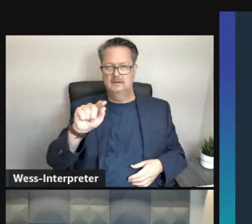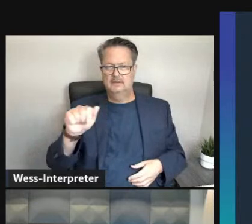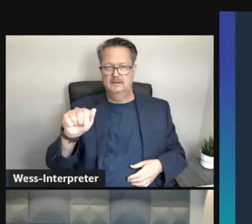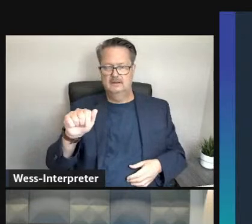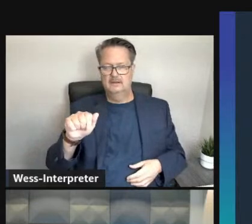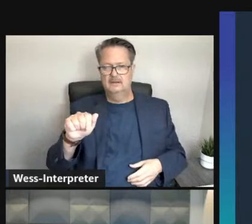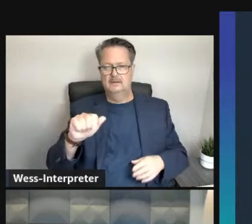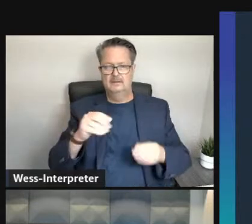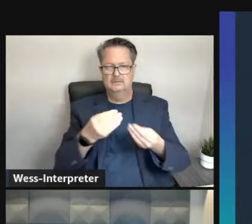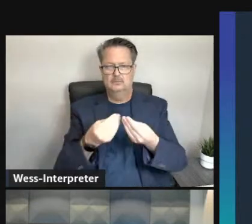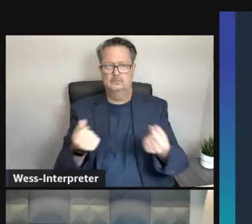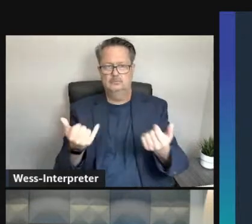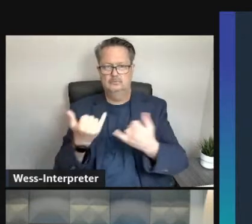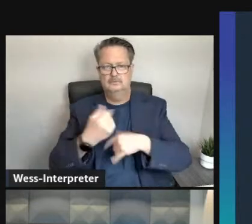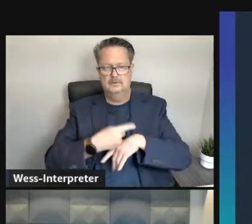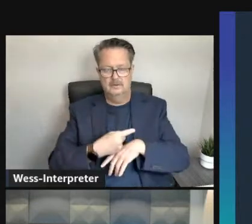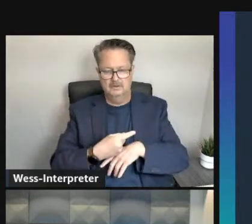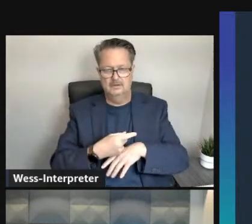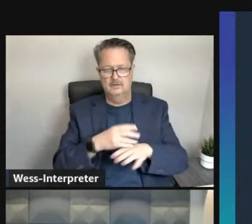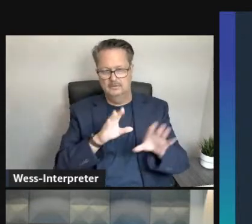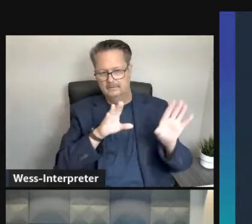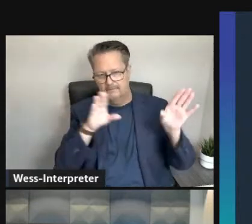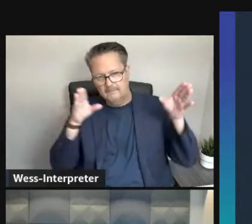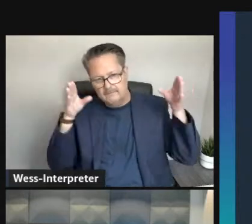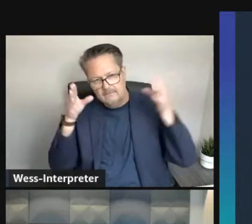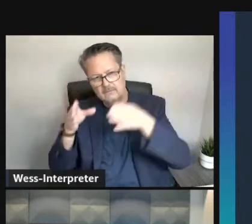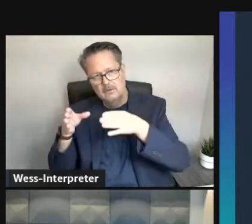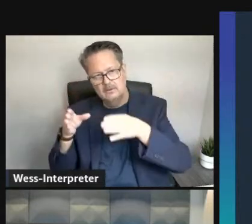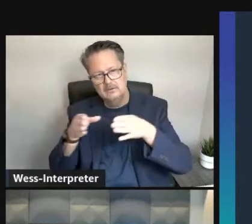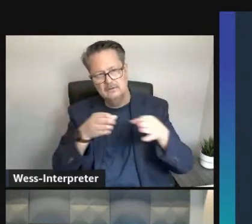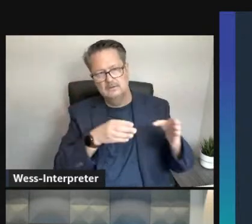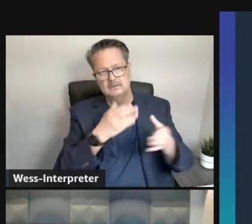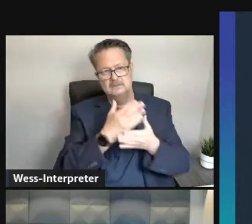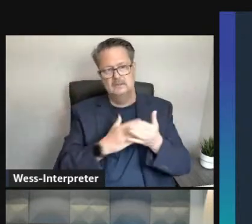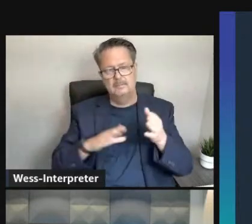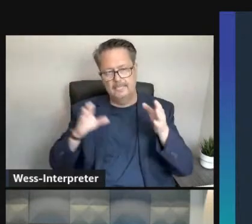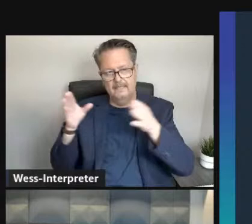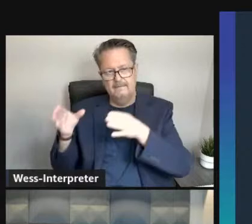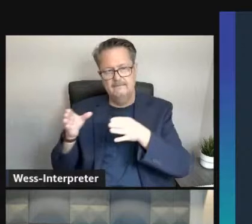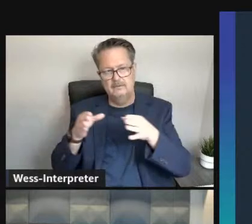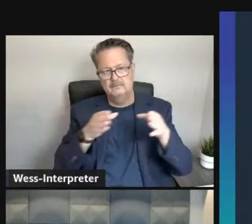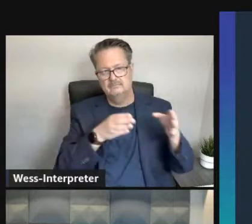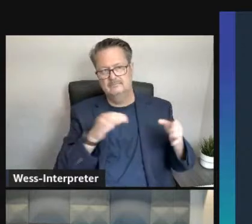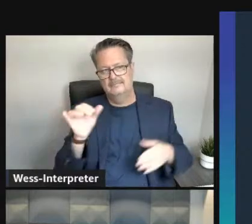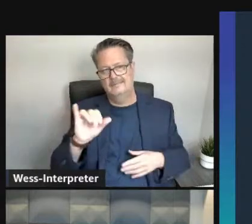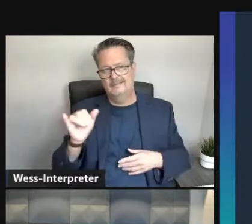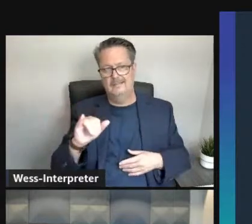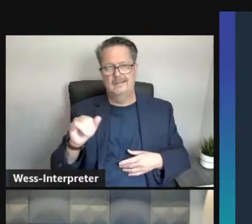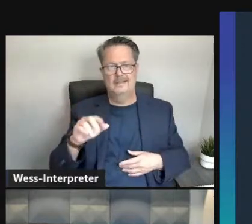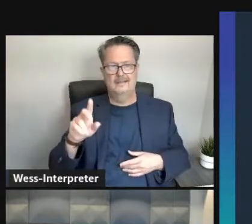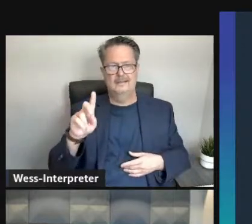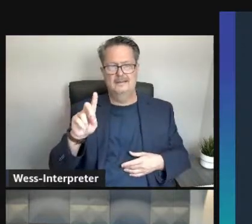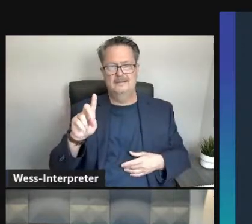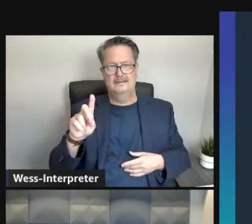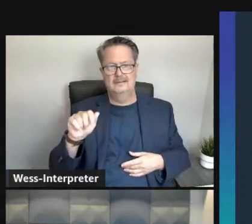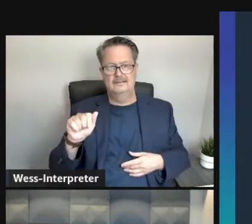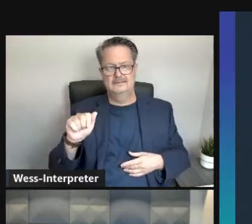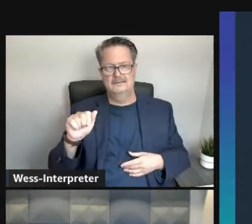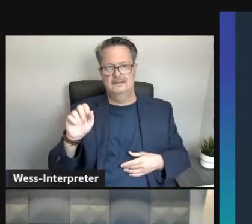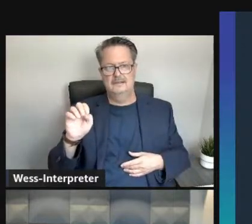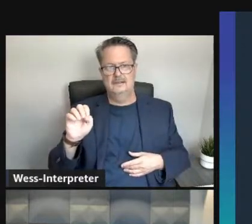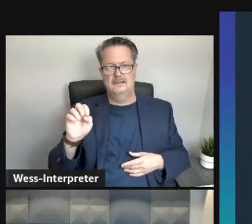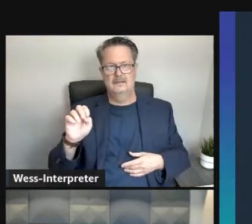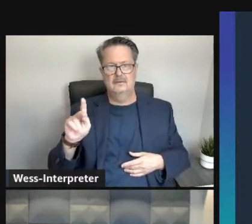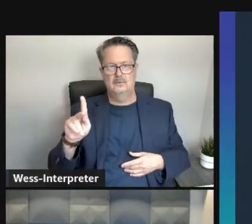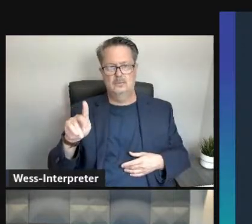today with a few focus areas. And some of those focus areas are like data processing and analytics, which is the main